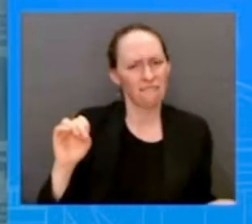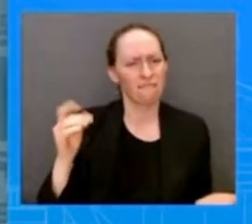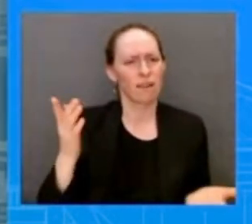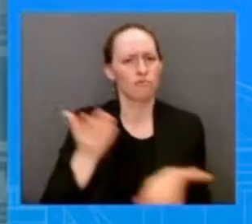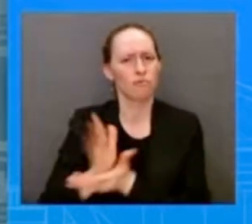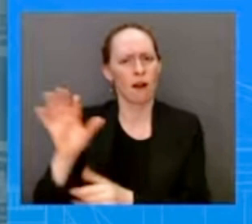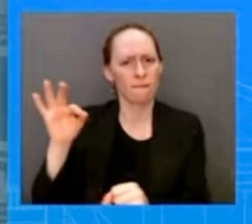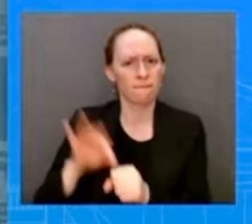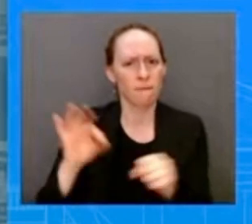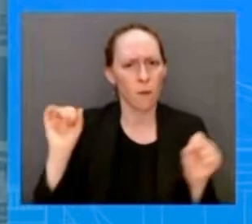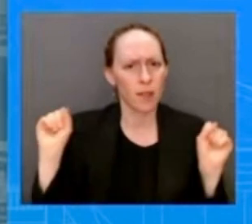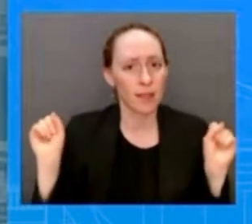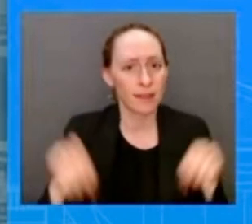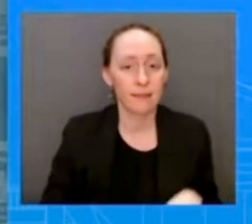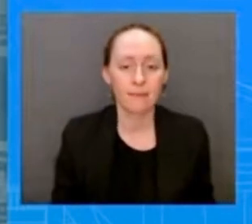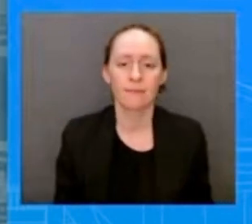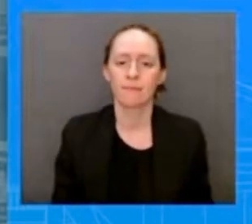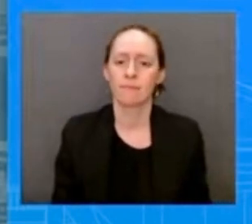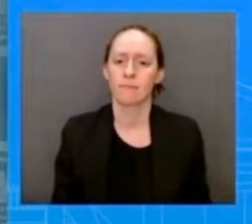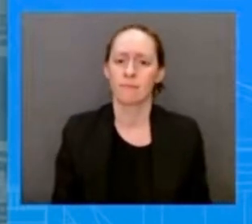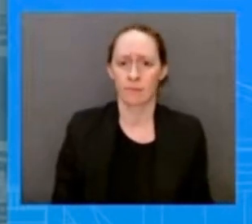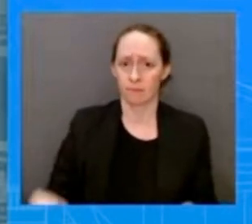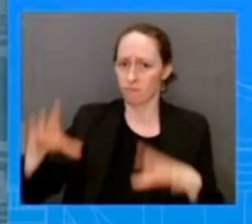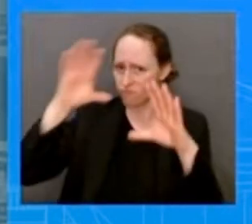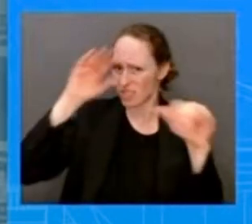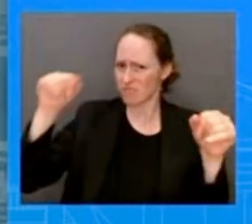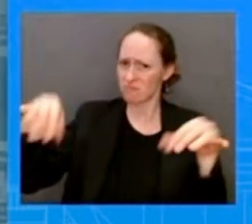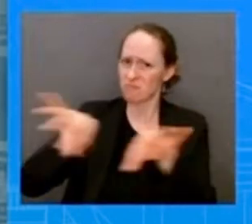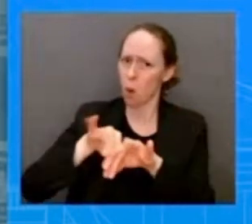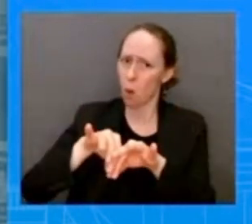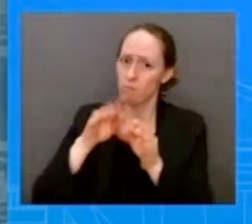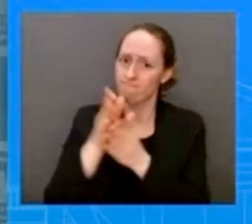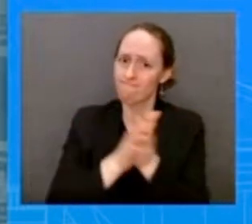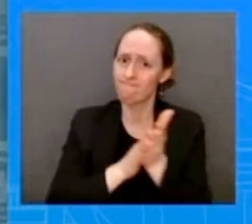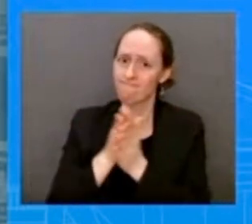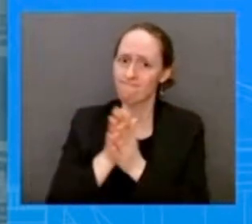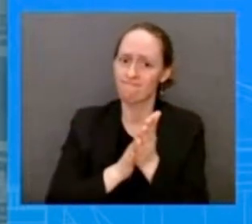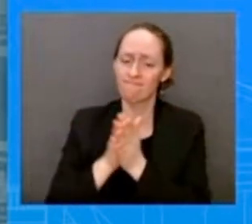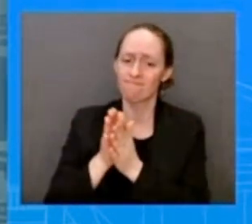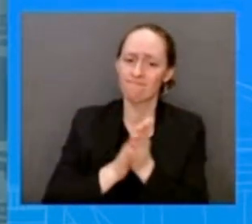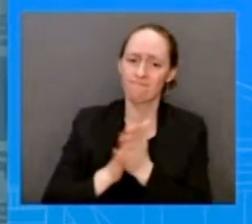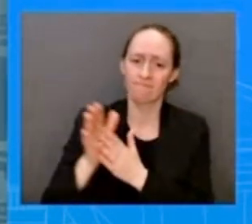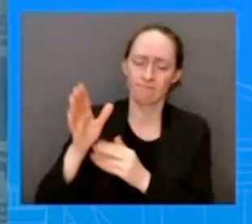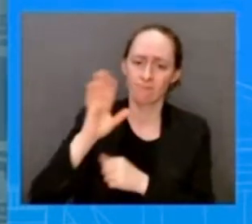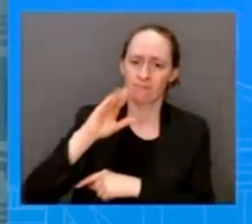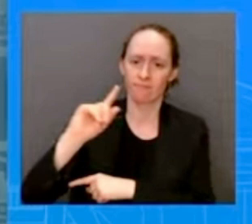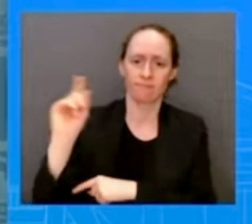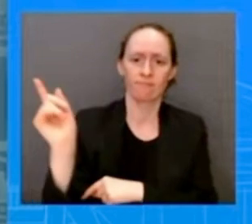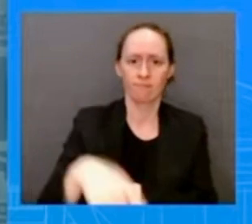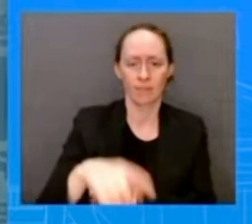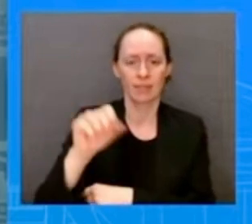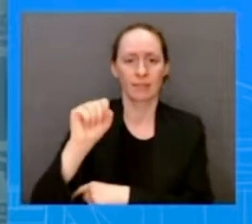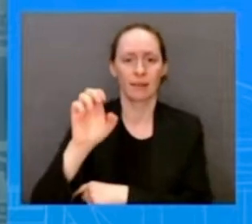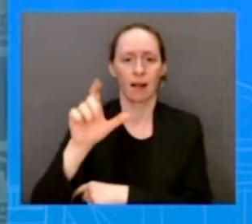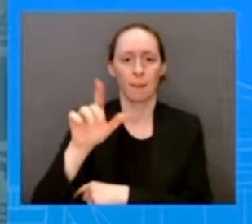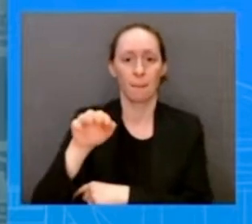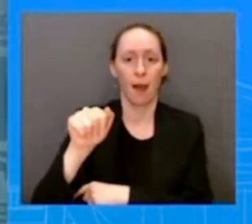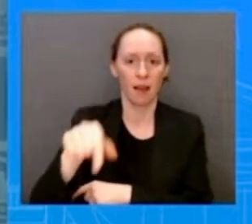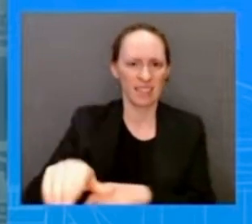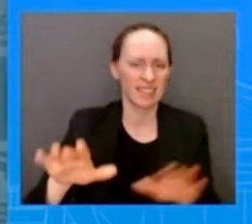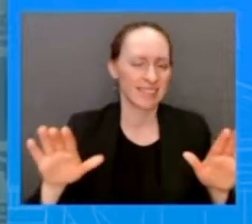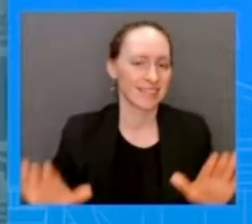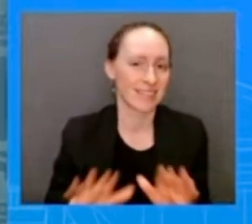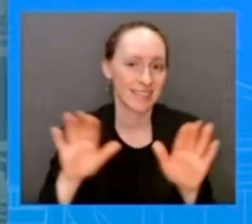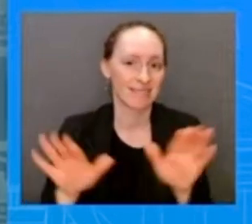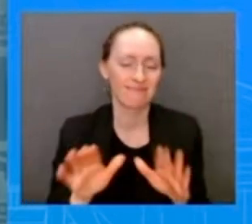forward to going to Selma on Sunday, again on a historic day that we should not forget. A part of our history that we should just